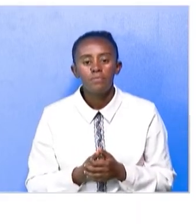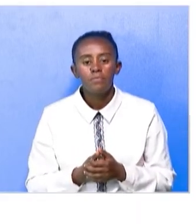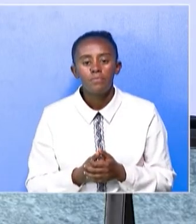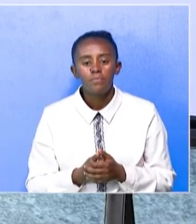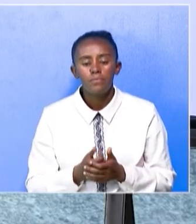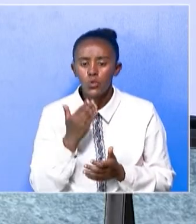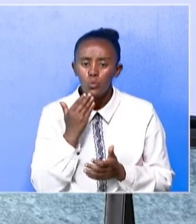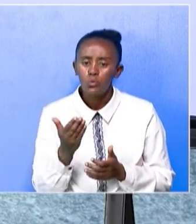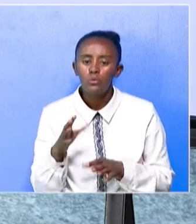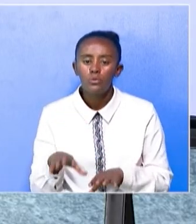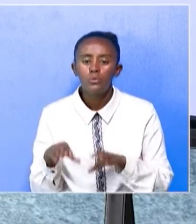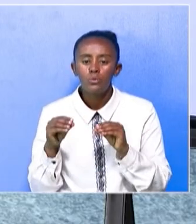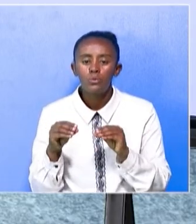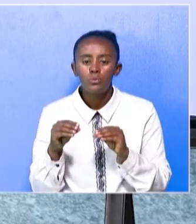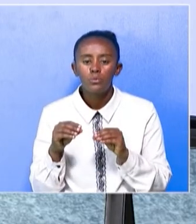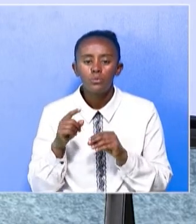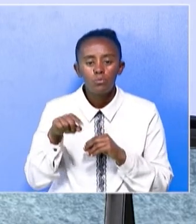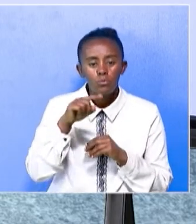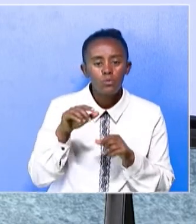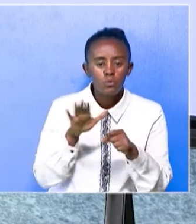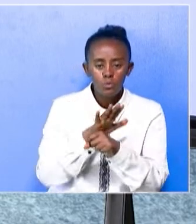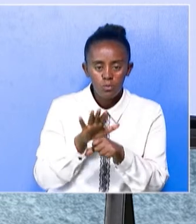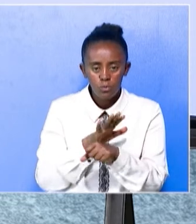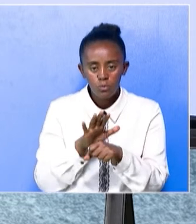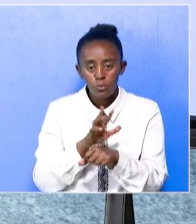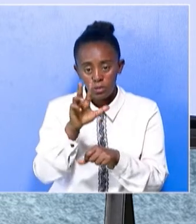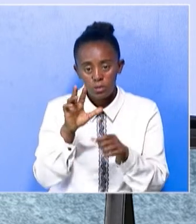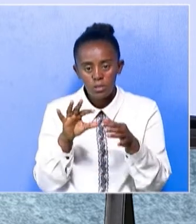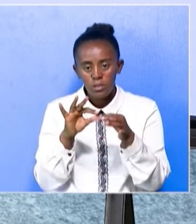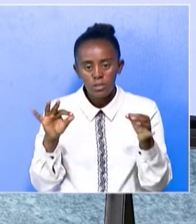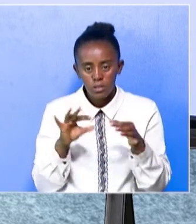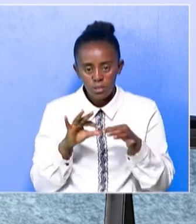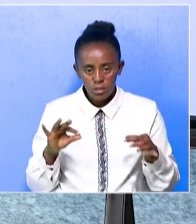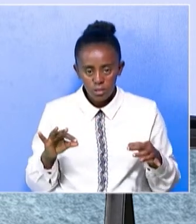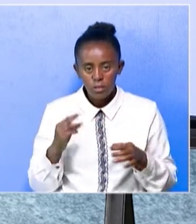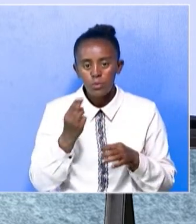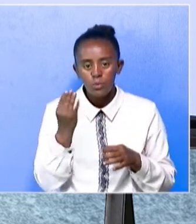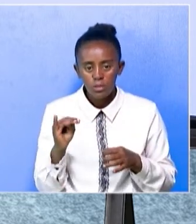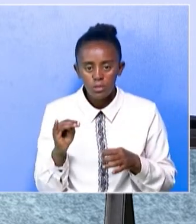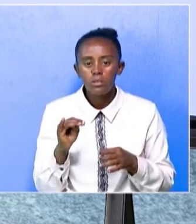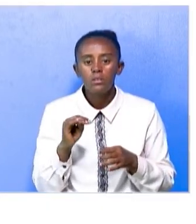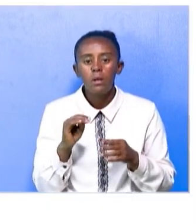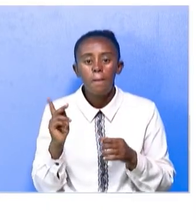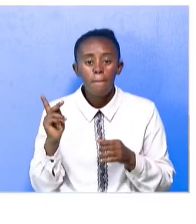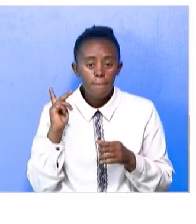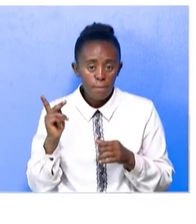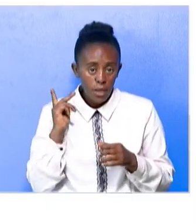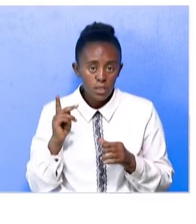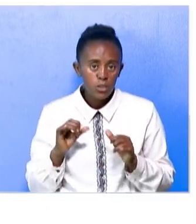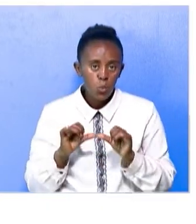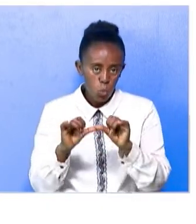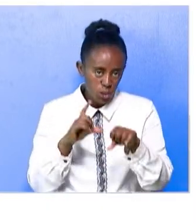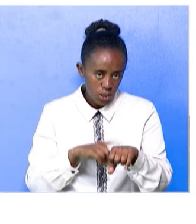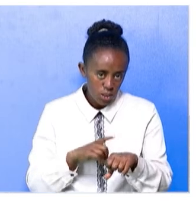Good, students. What do you mind to complete these 3 sentences using what? Past continuous